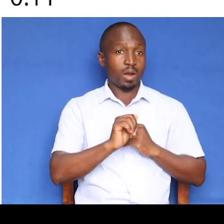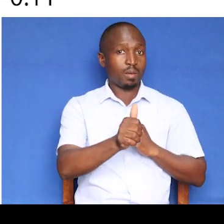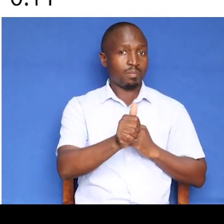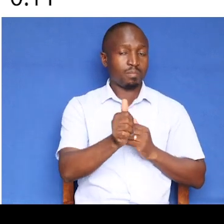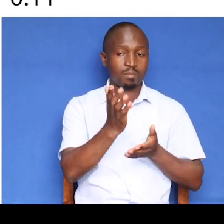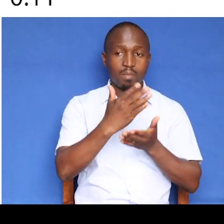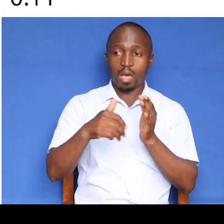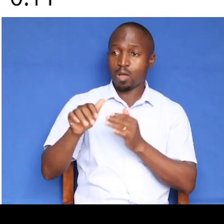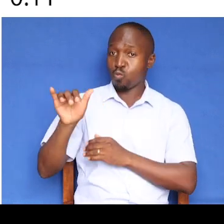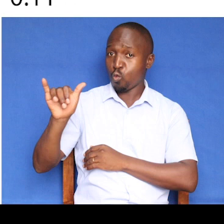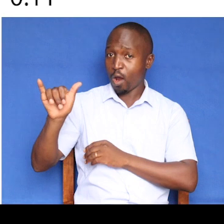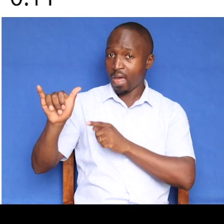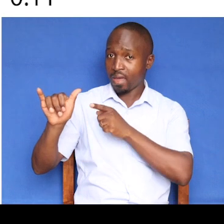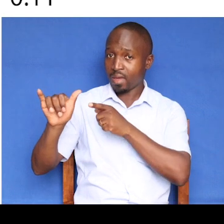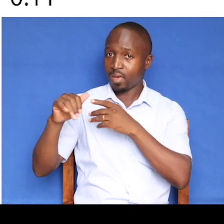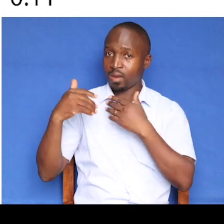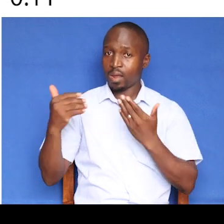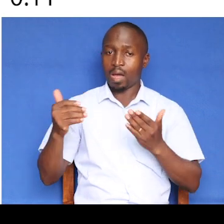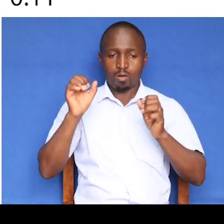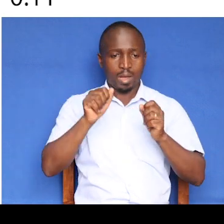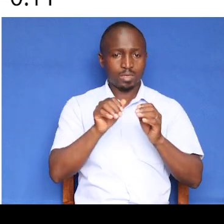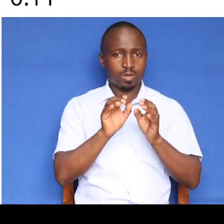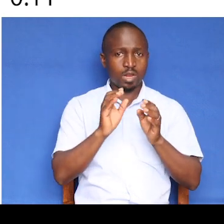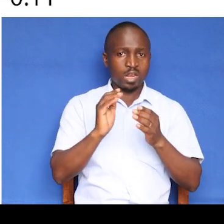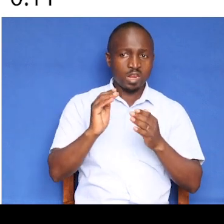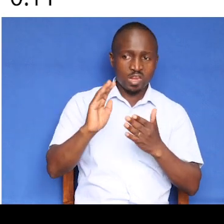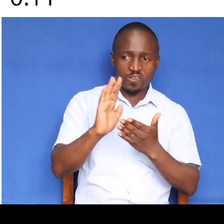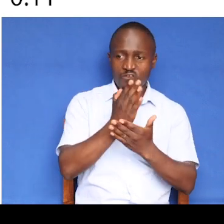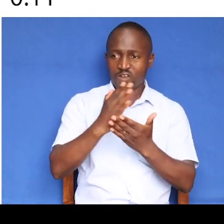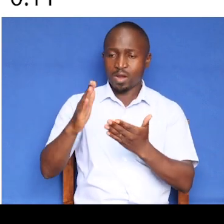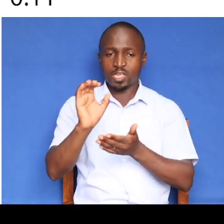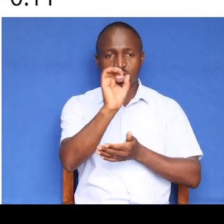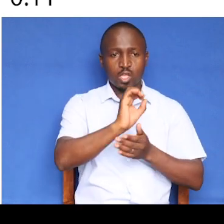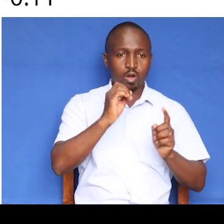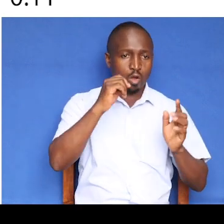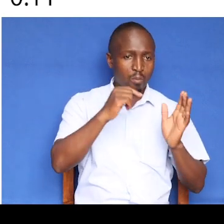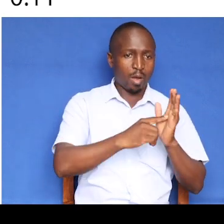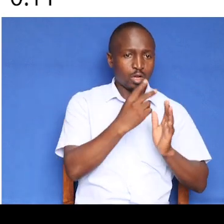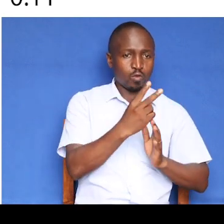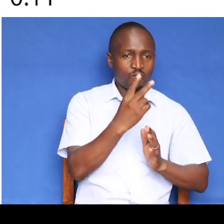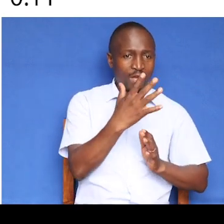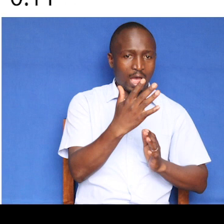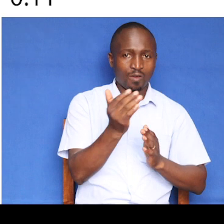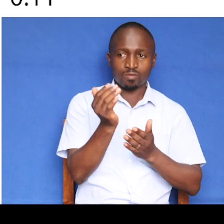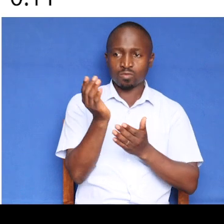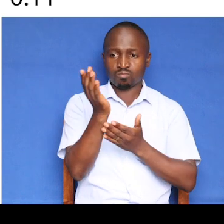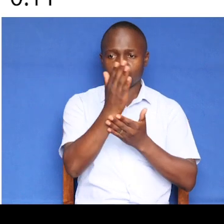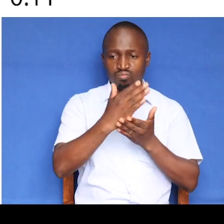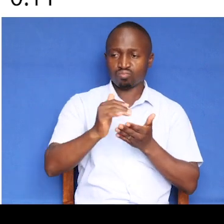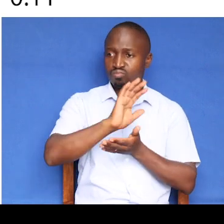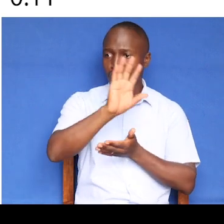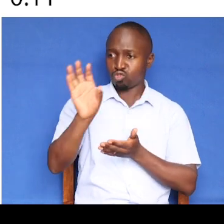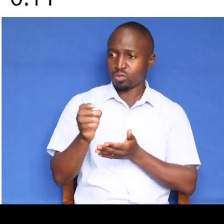represented by y. So we have to divide with 0.25 in both sides in order